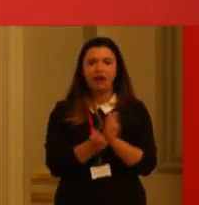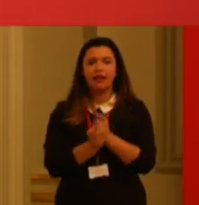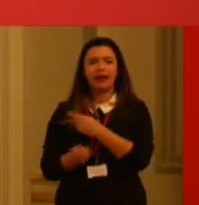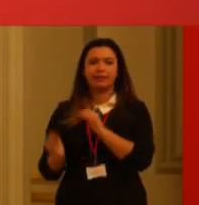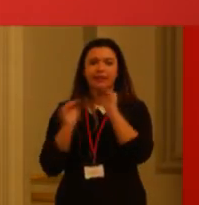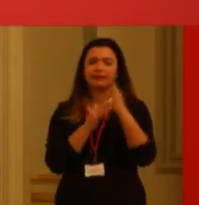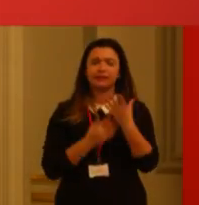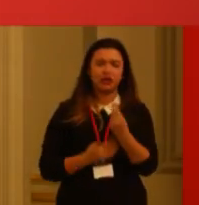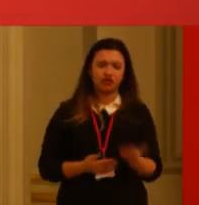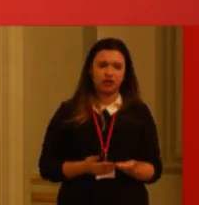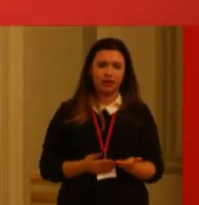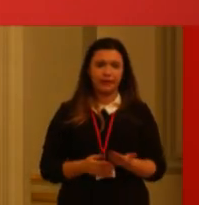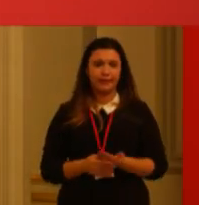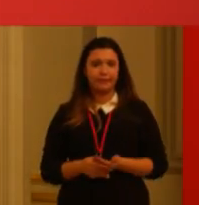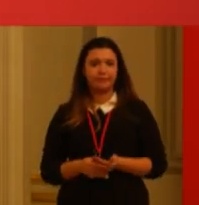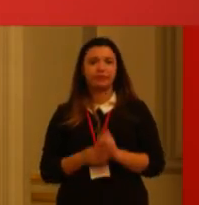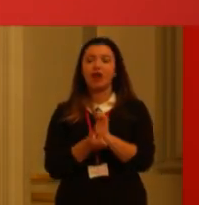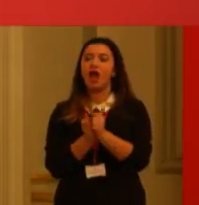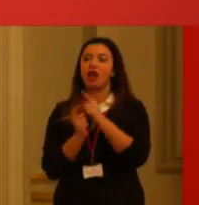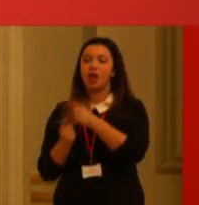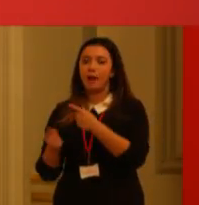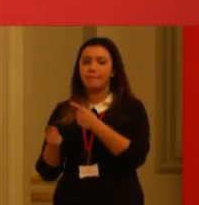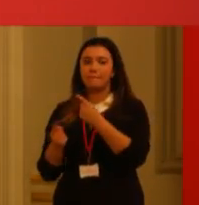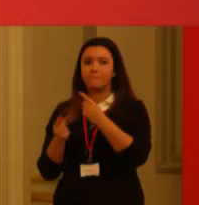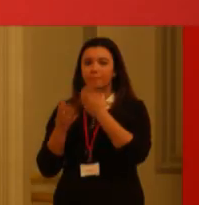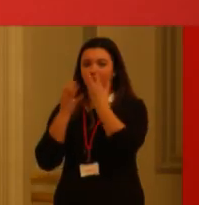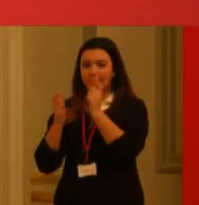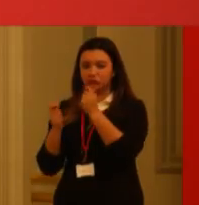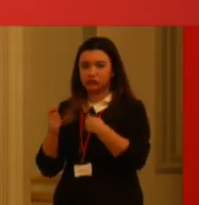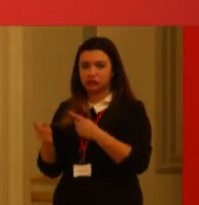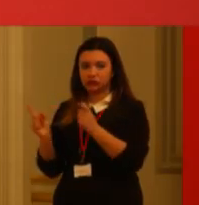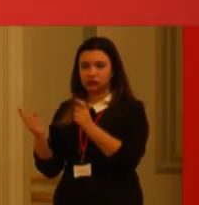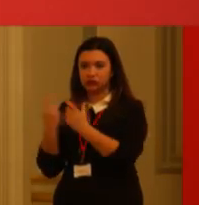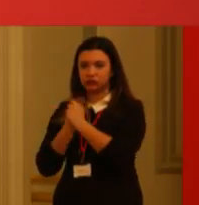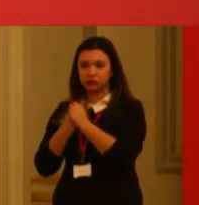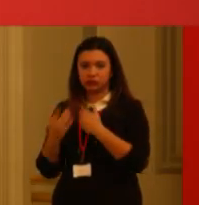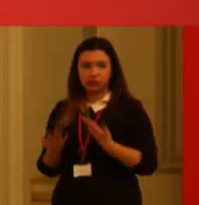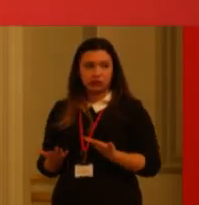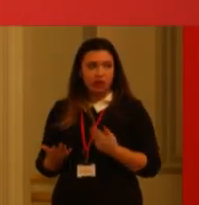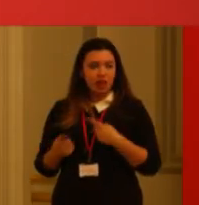groups, how are these young people to get support from their families?